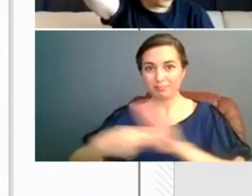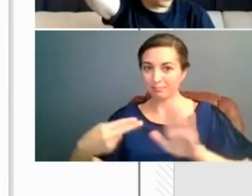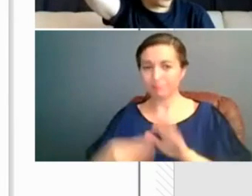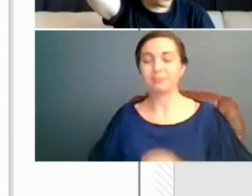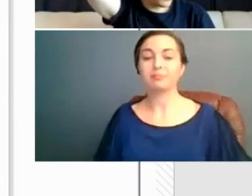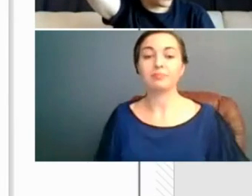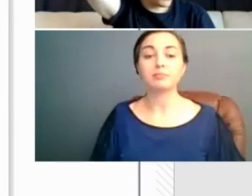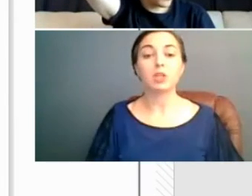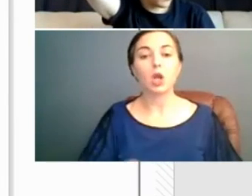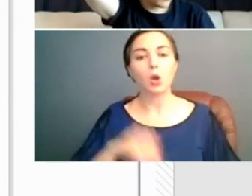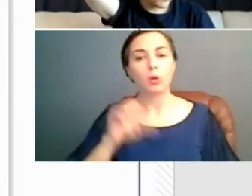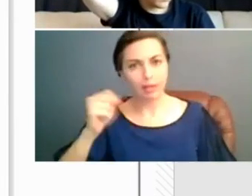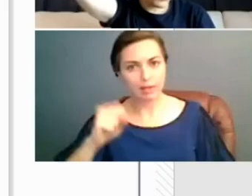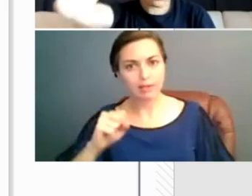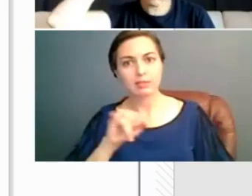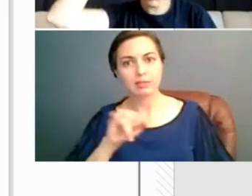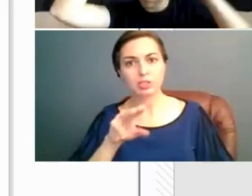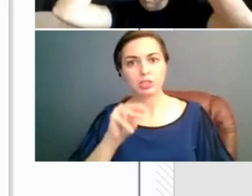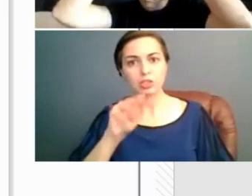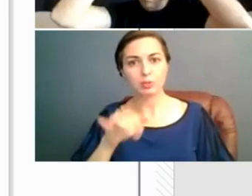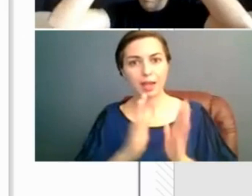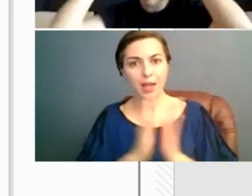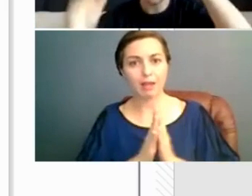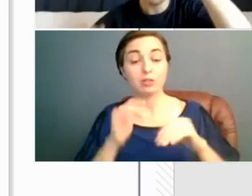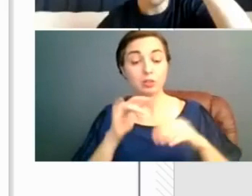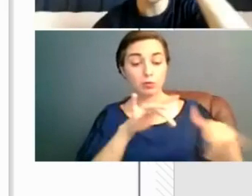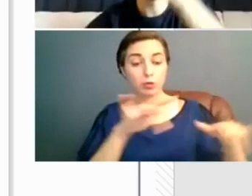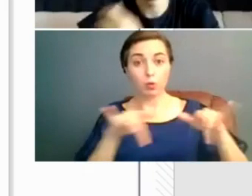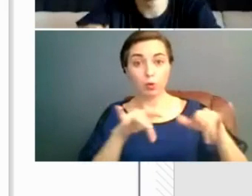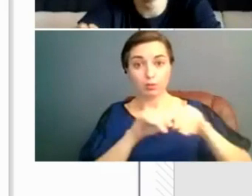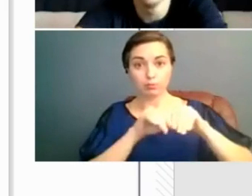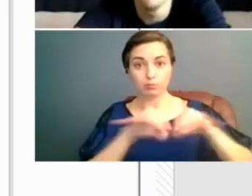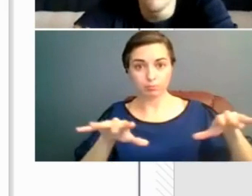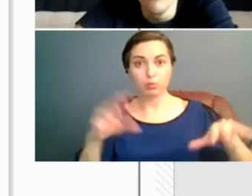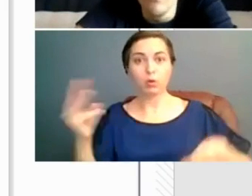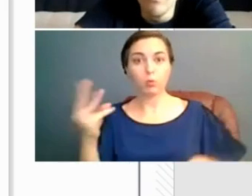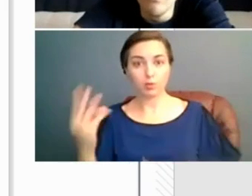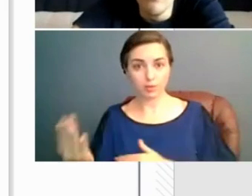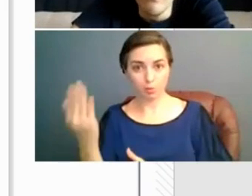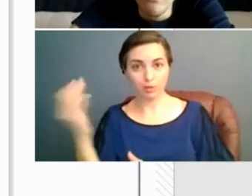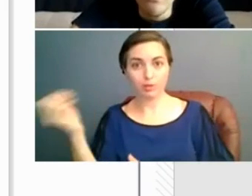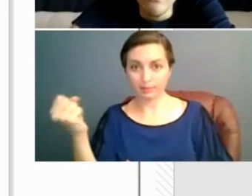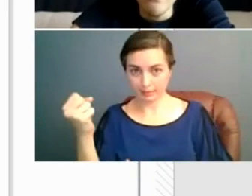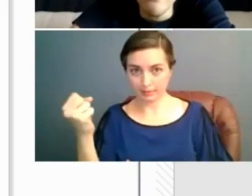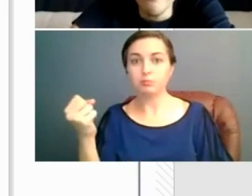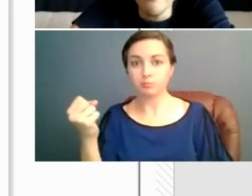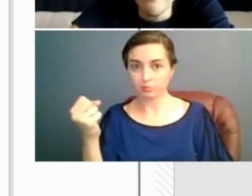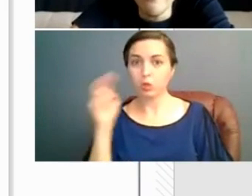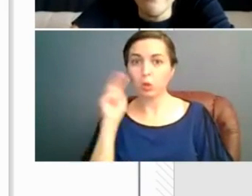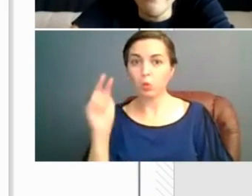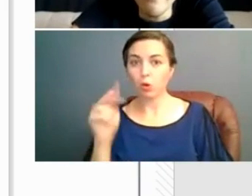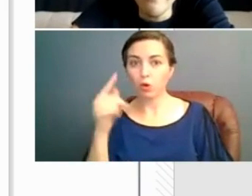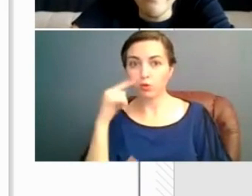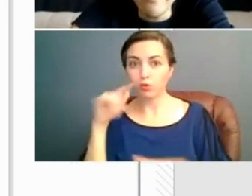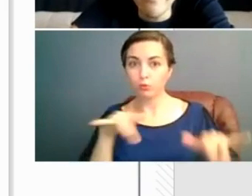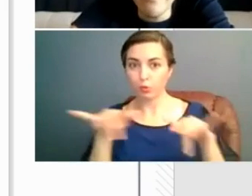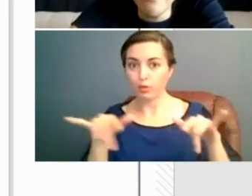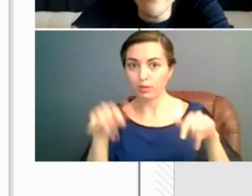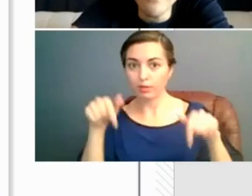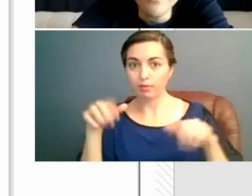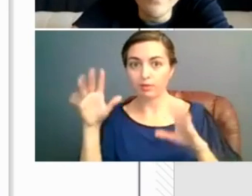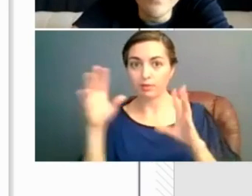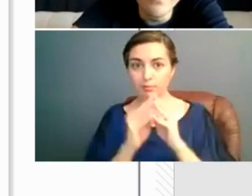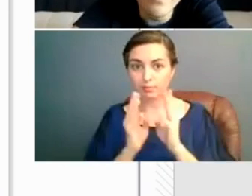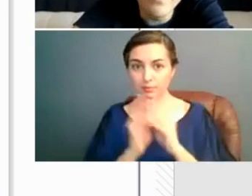will also put the recording of this webinar out on Wednesday morning. So look out for that as well in the same message. Okay.